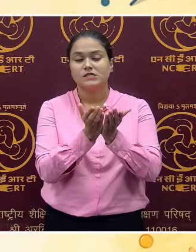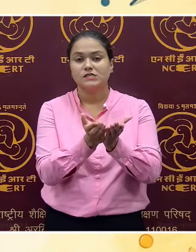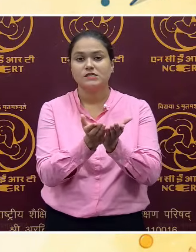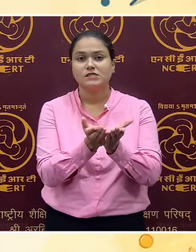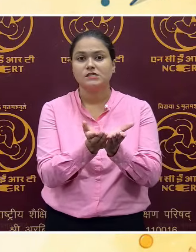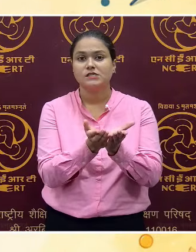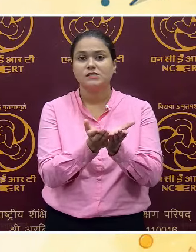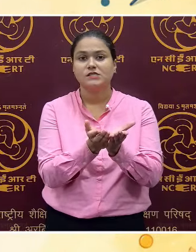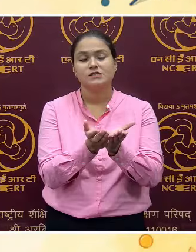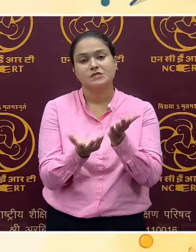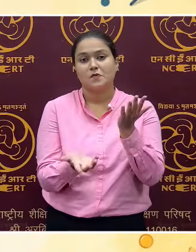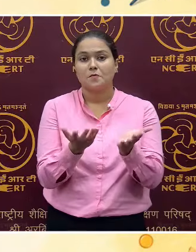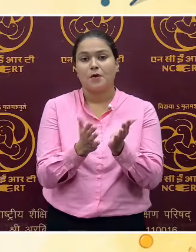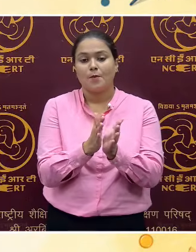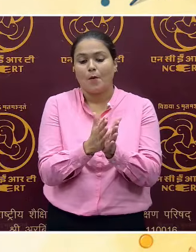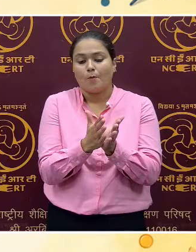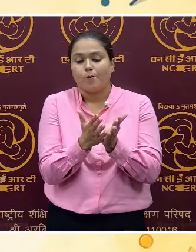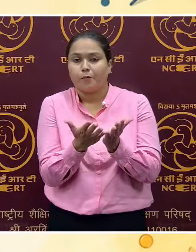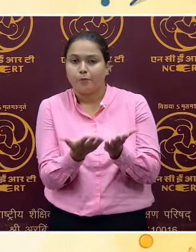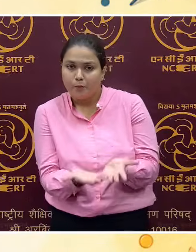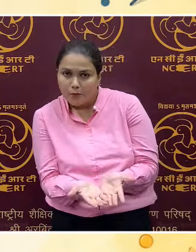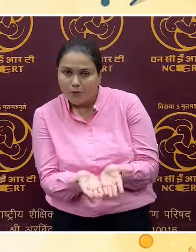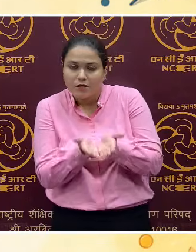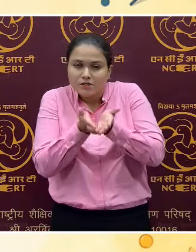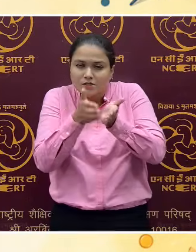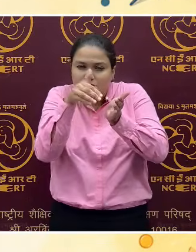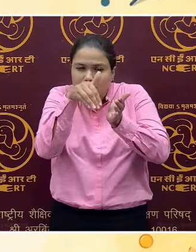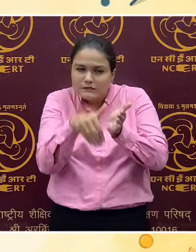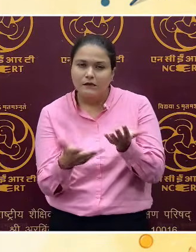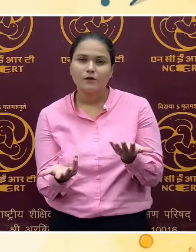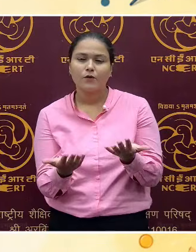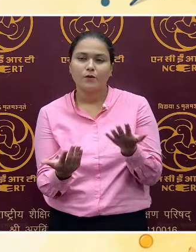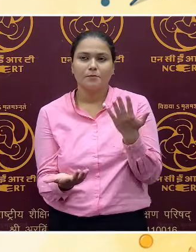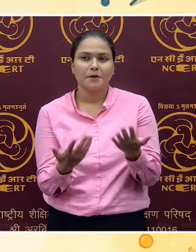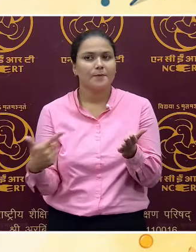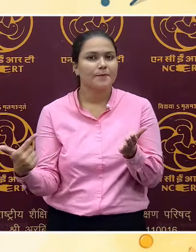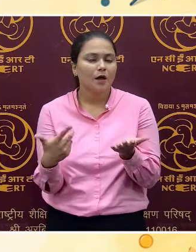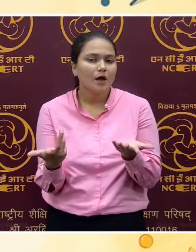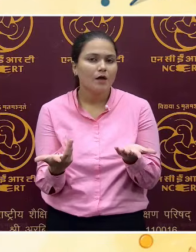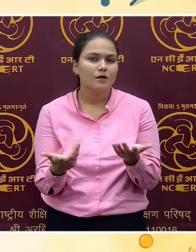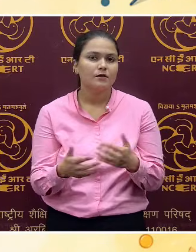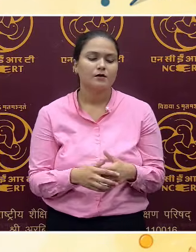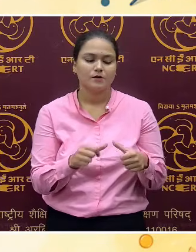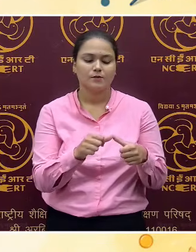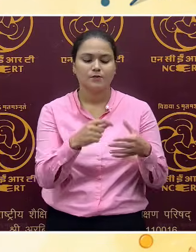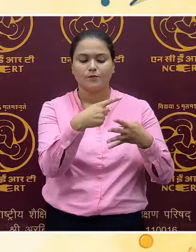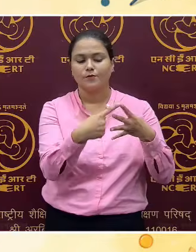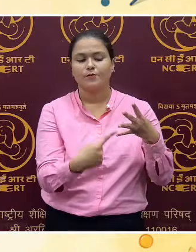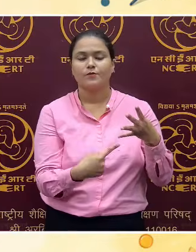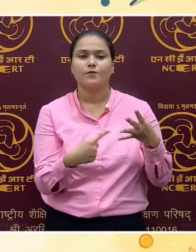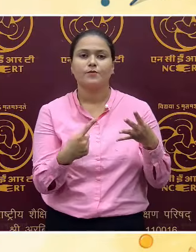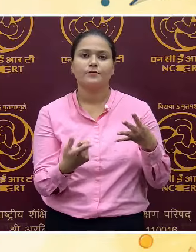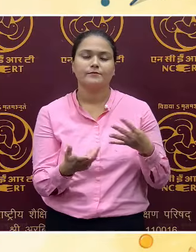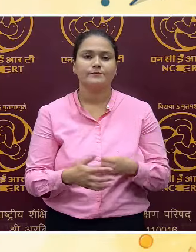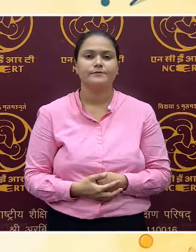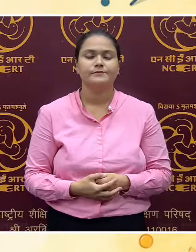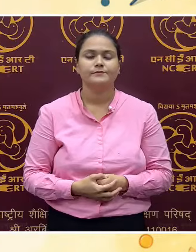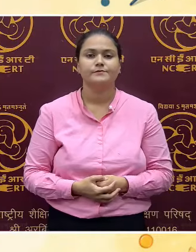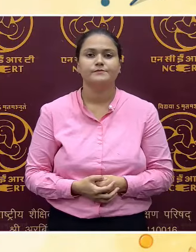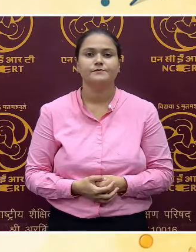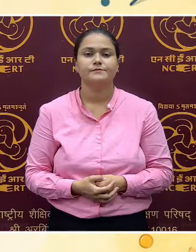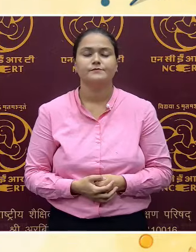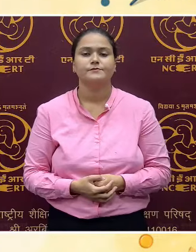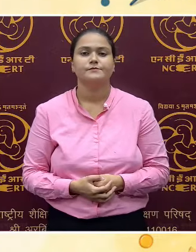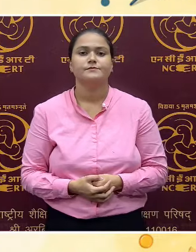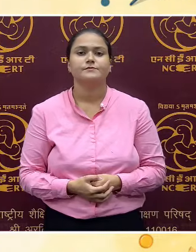on fire and abandoned it. So that's option A. The crew set the ship on fire and abandoned it